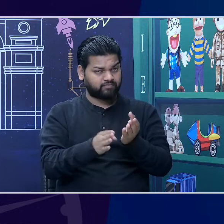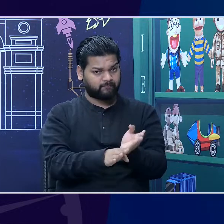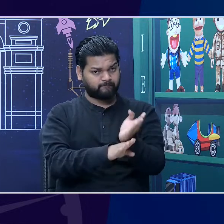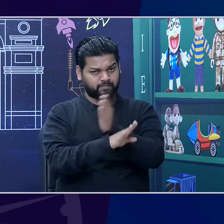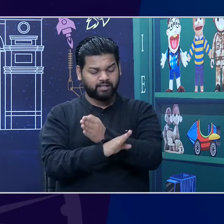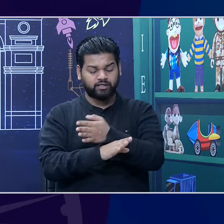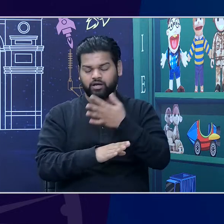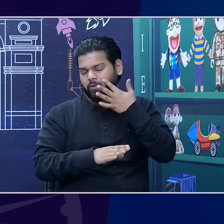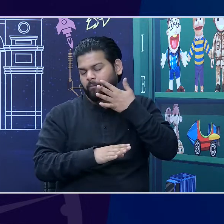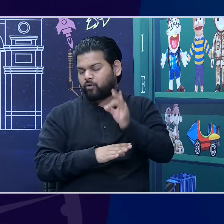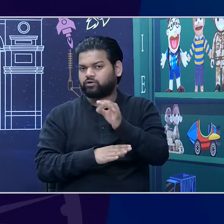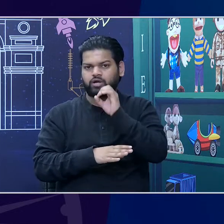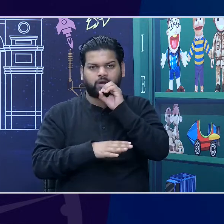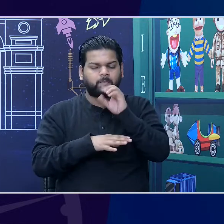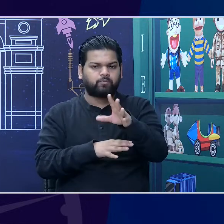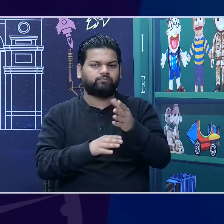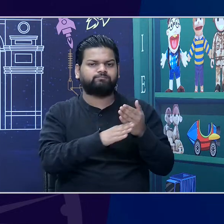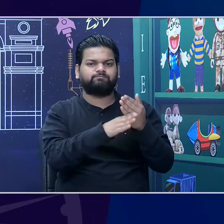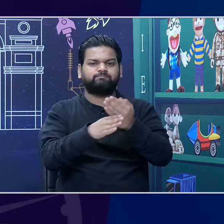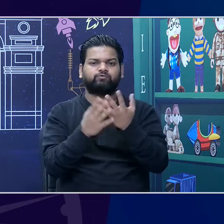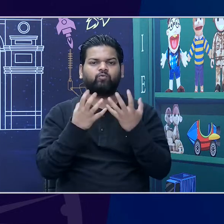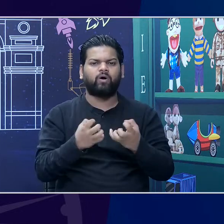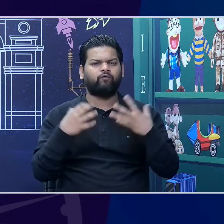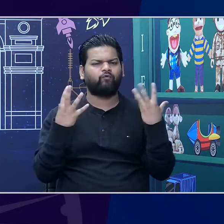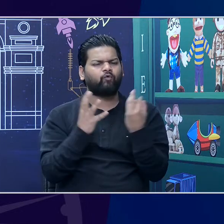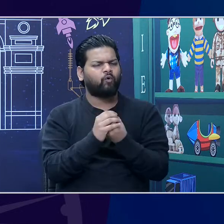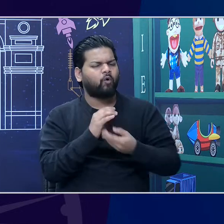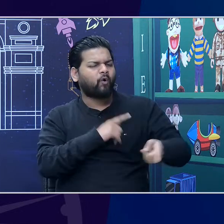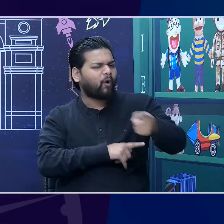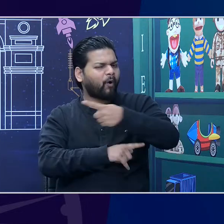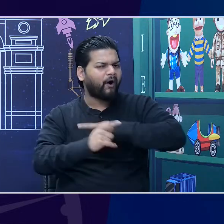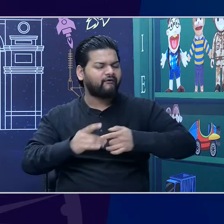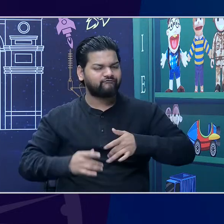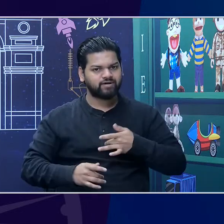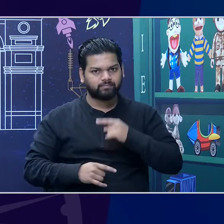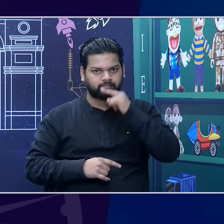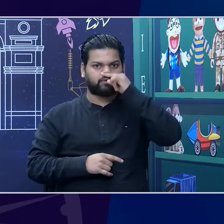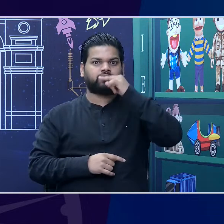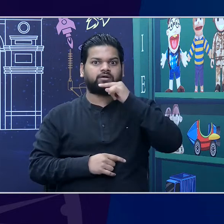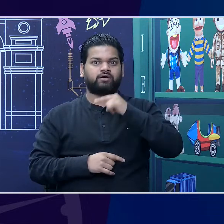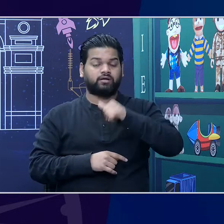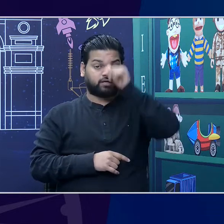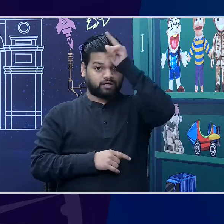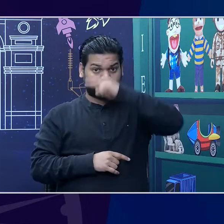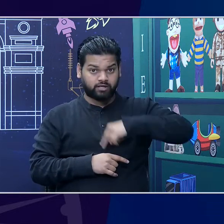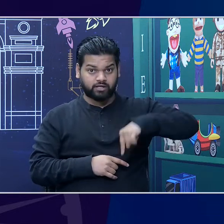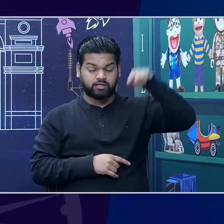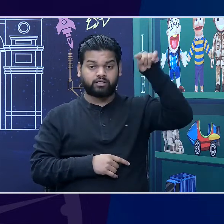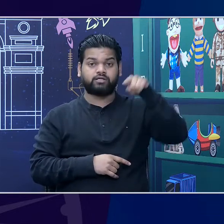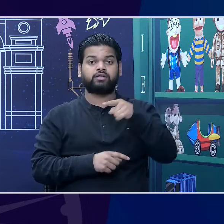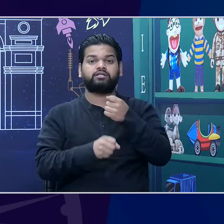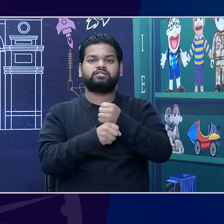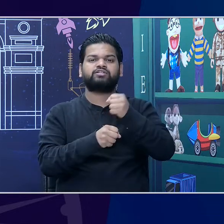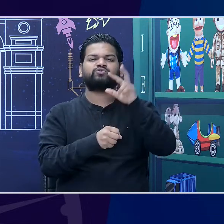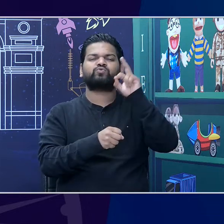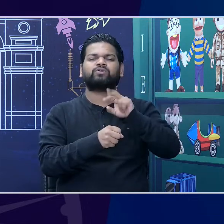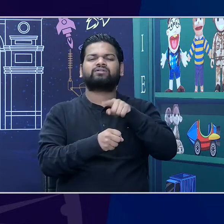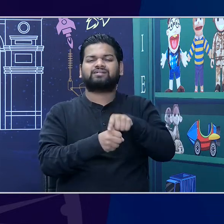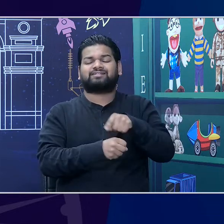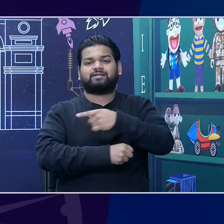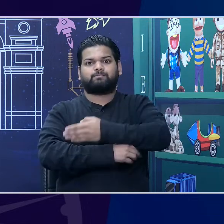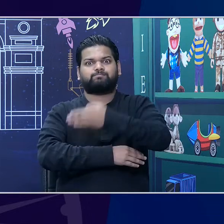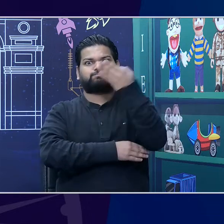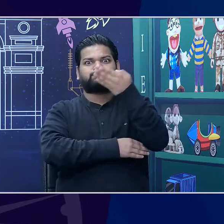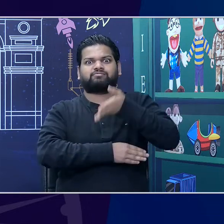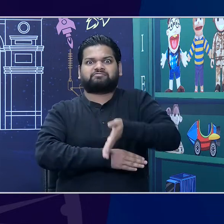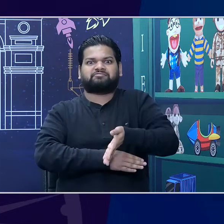regarding G20. We are proud that India assumed the G20 presidency and will convene the G20 Leaders